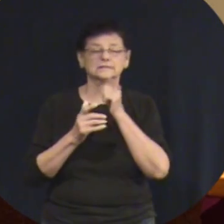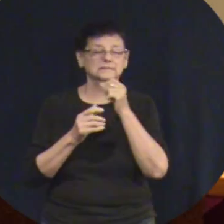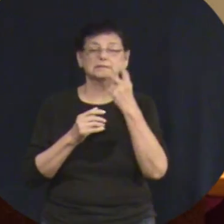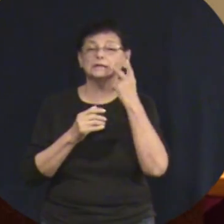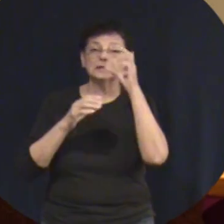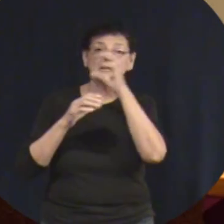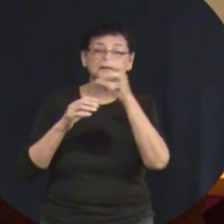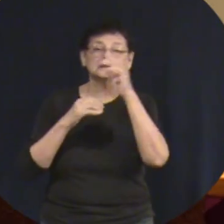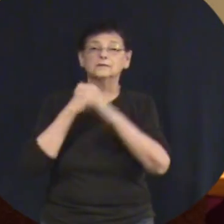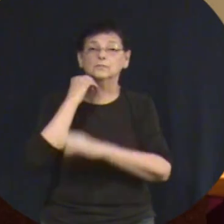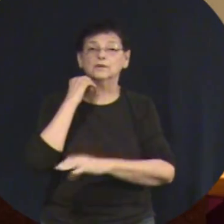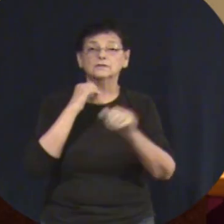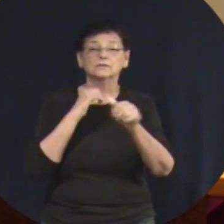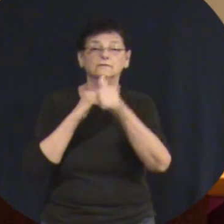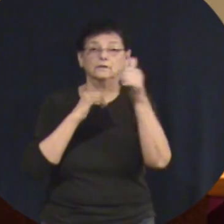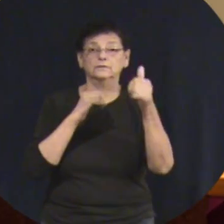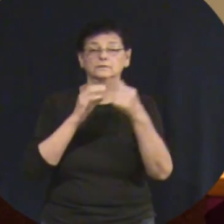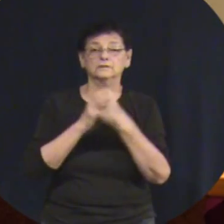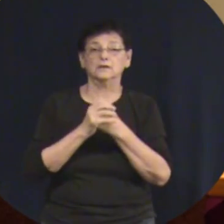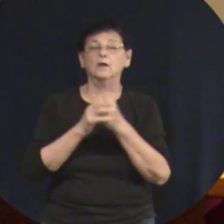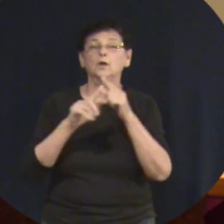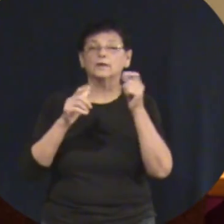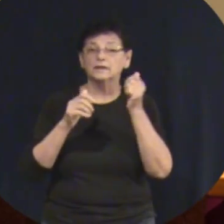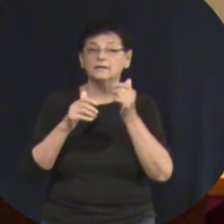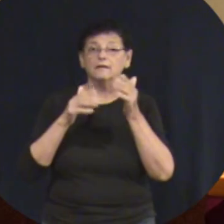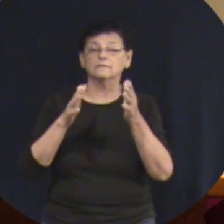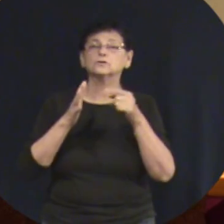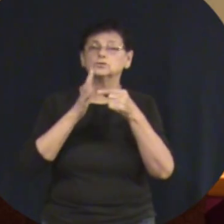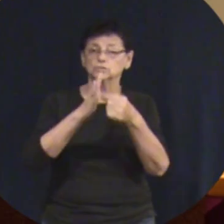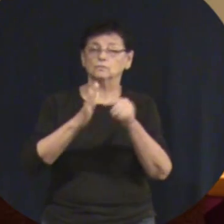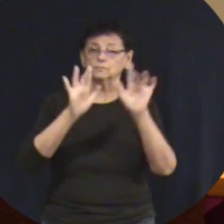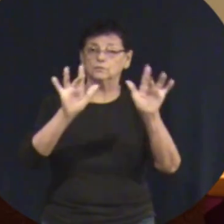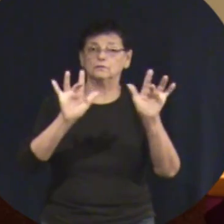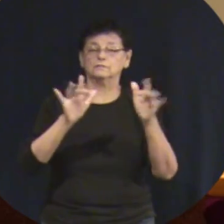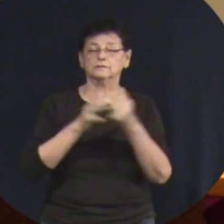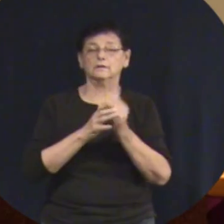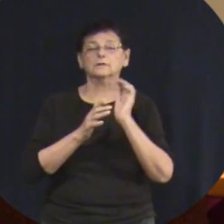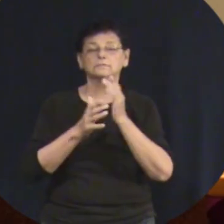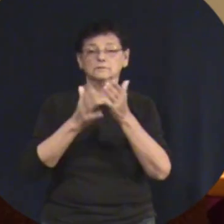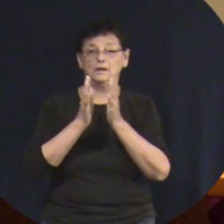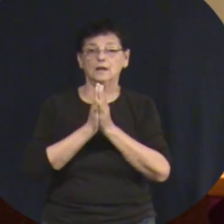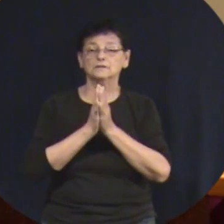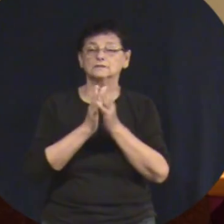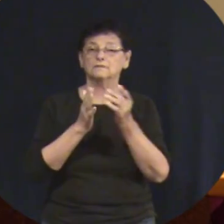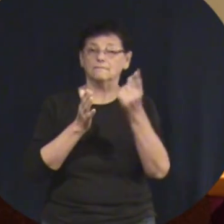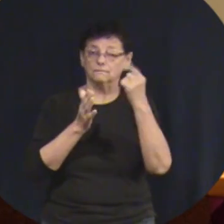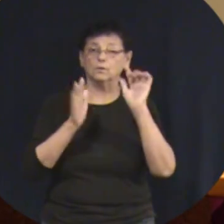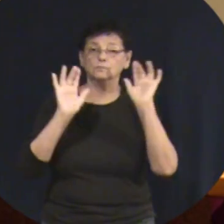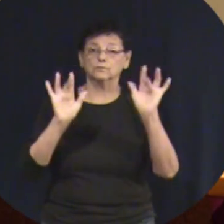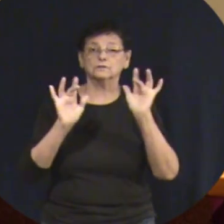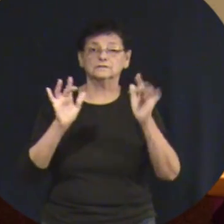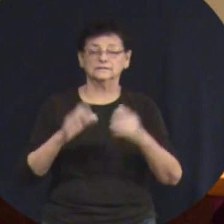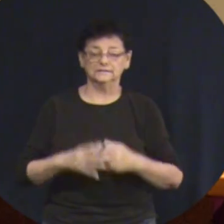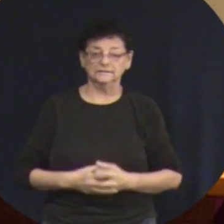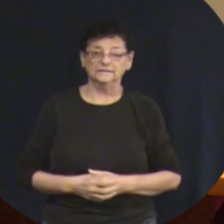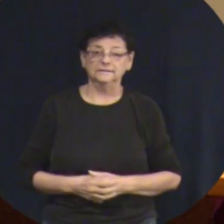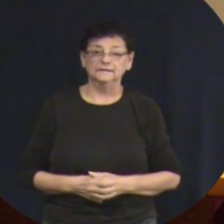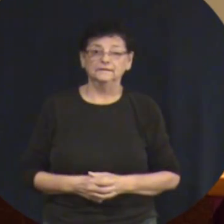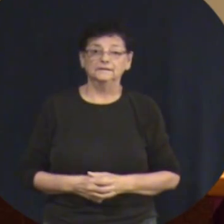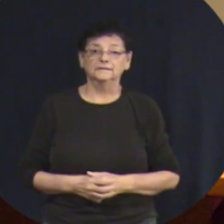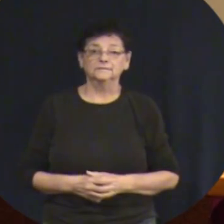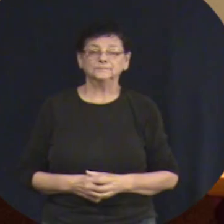let's not seek the condemnation of others, but in every way show mercy as we ask for mercy.